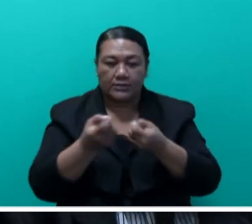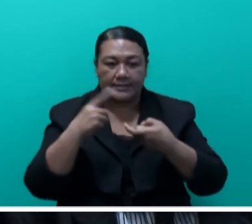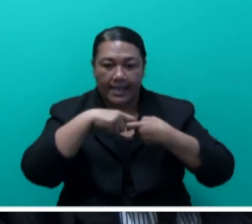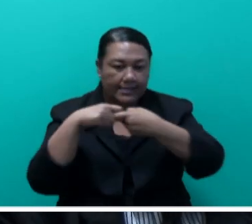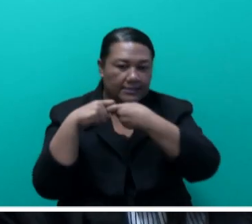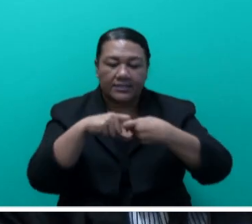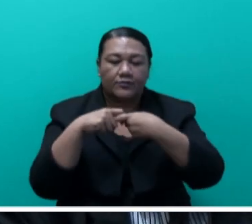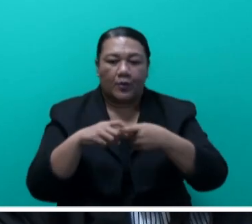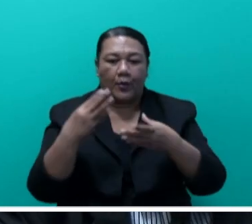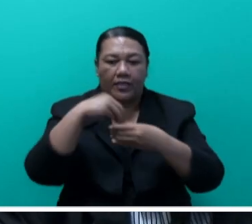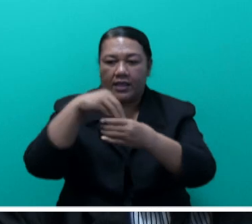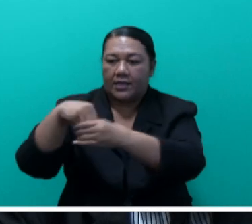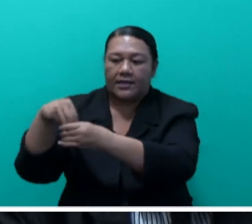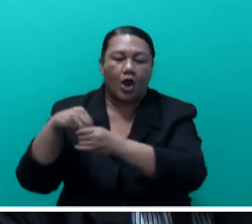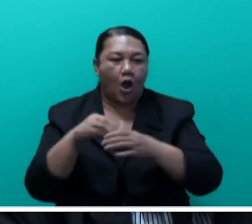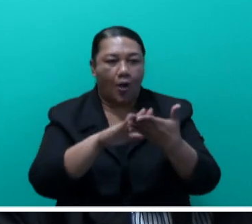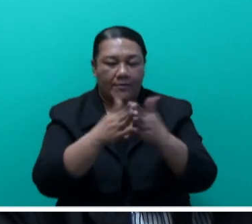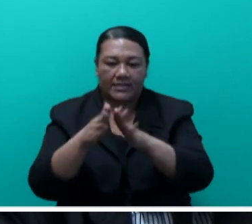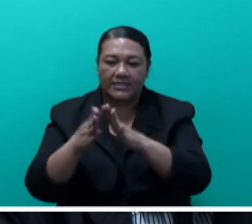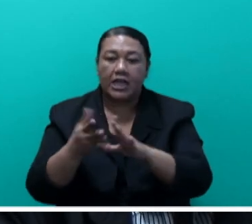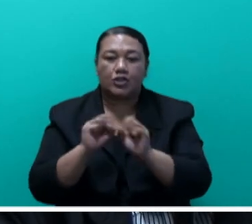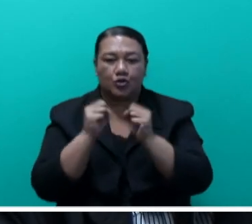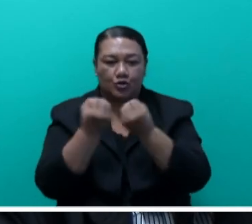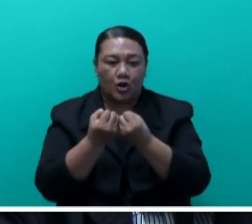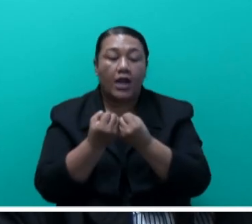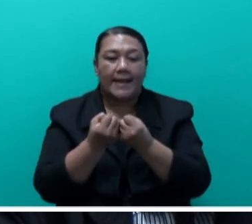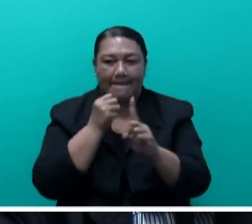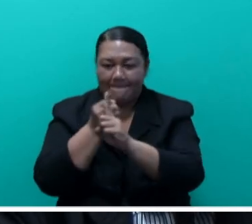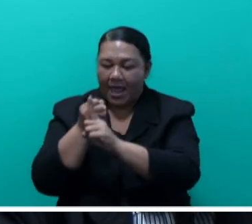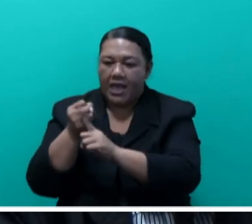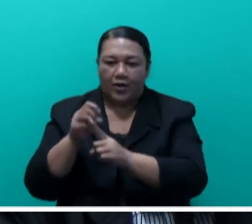communities, and have a significant impact on our economy.